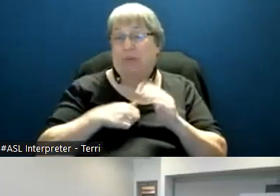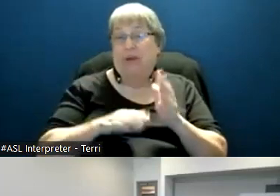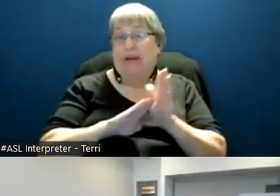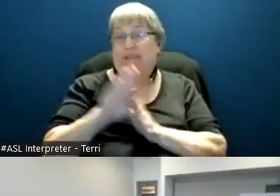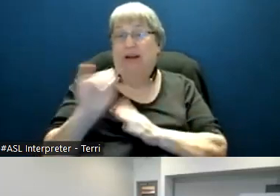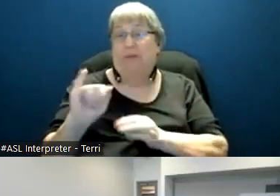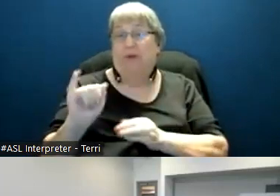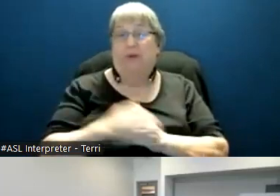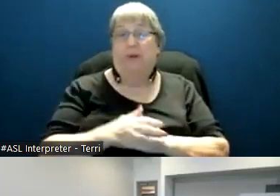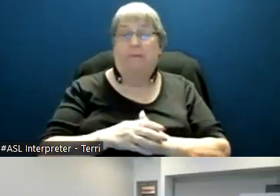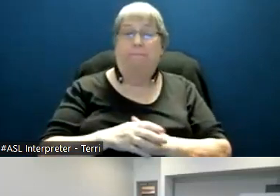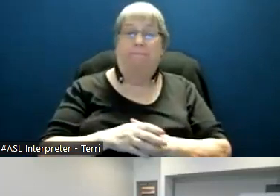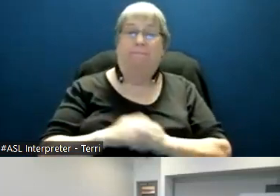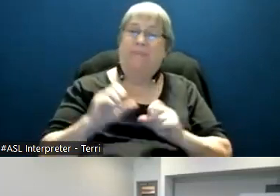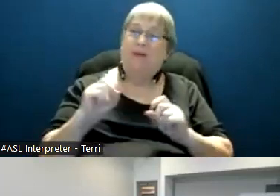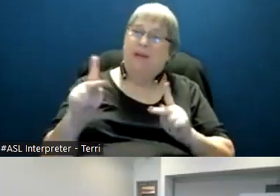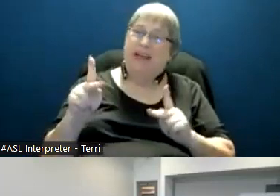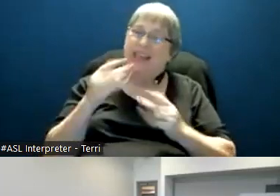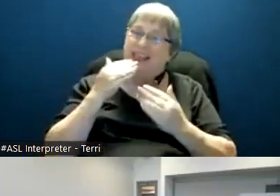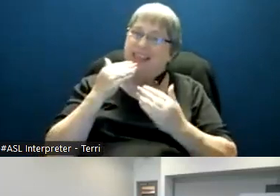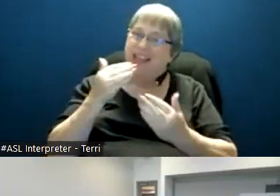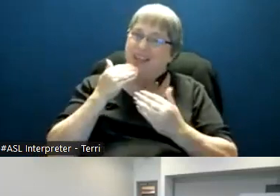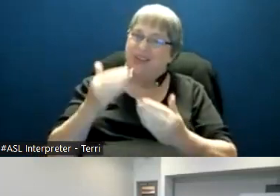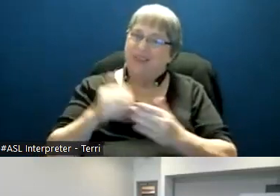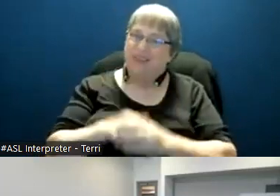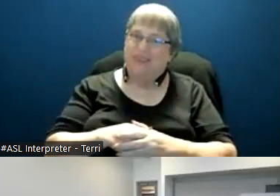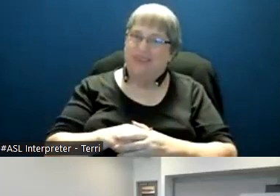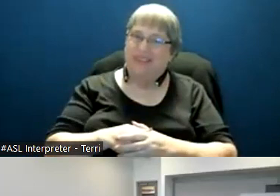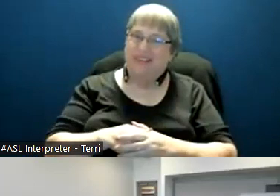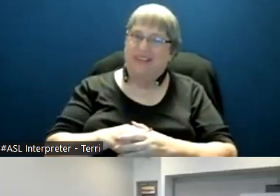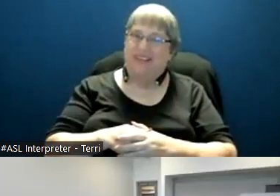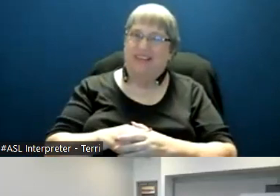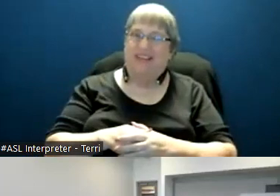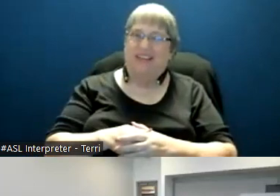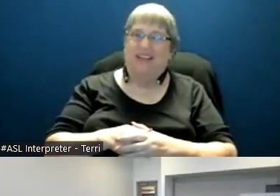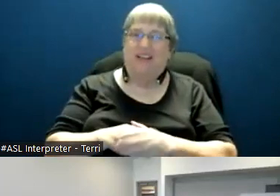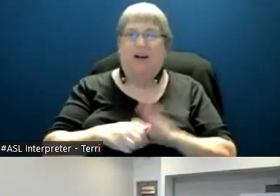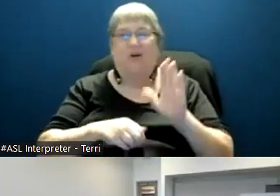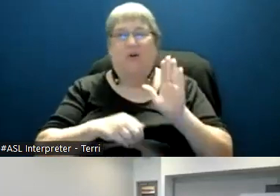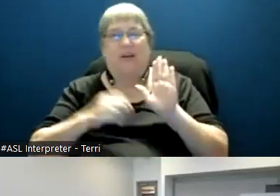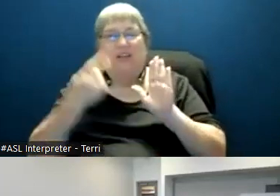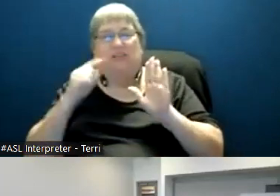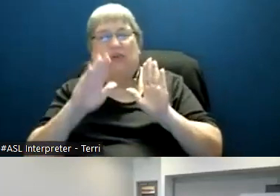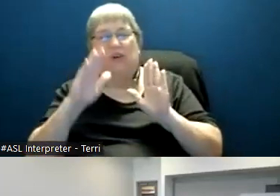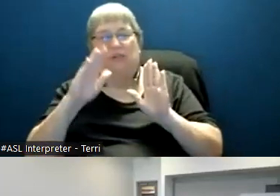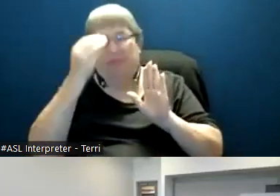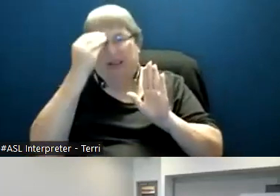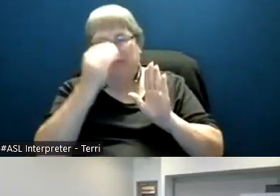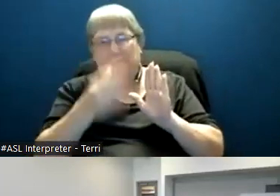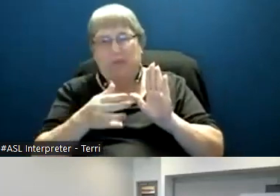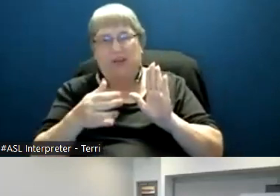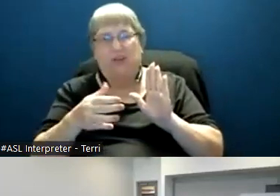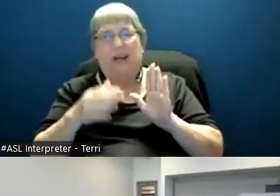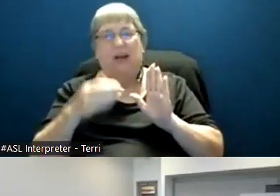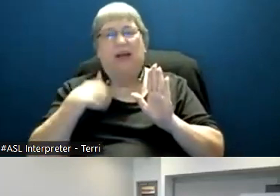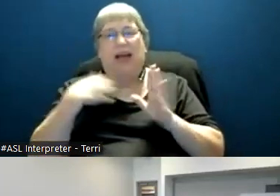thanks. Thank you. Thanks, And everyone. just as an information, Dana, there is a health literacy conference